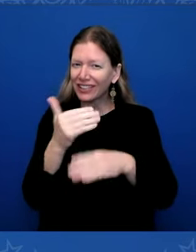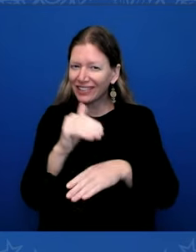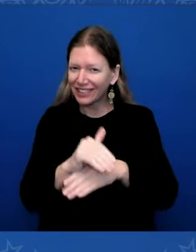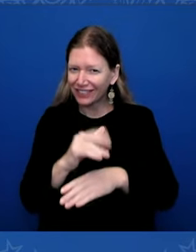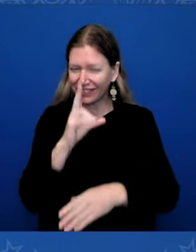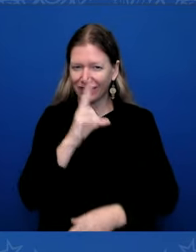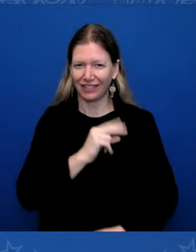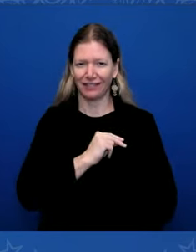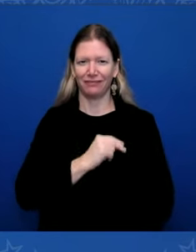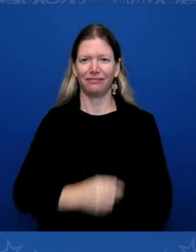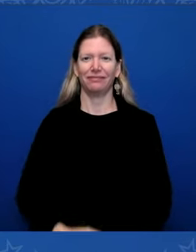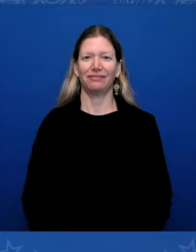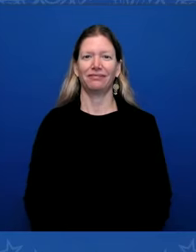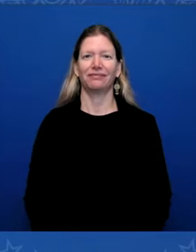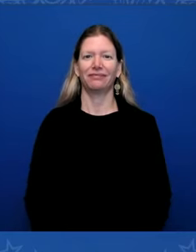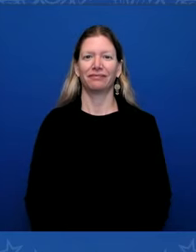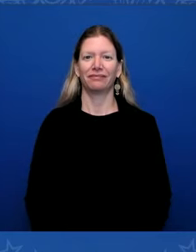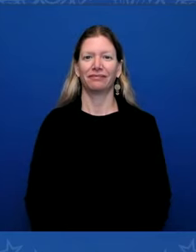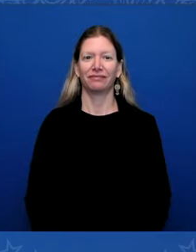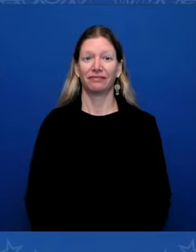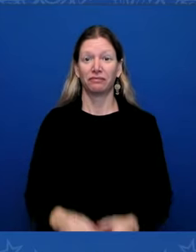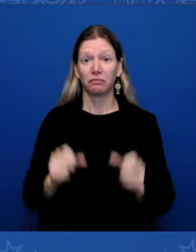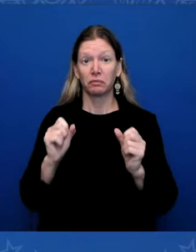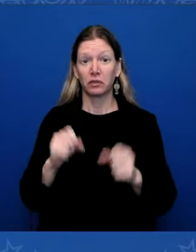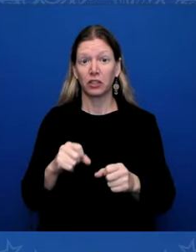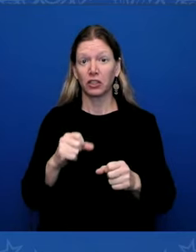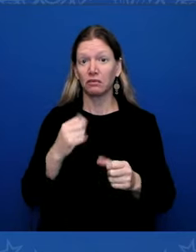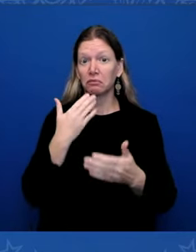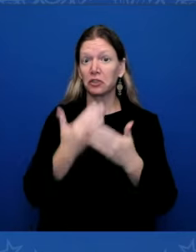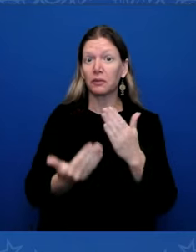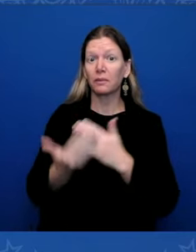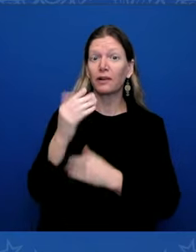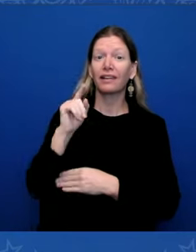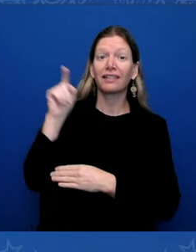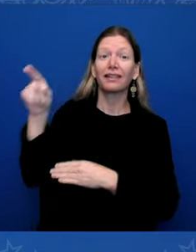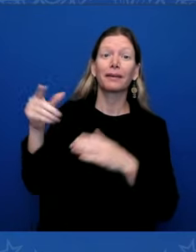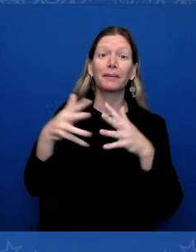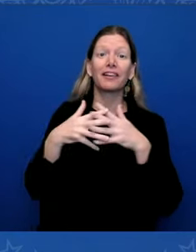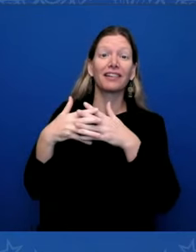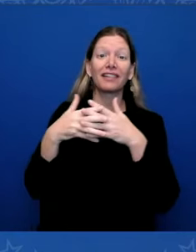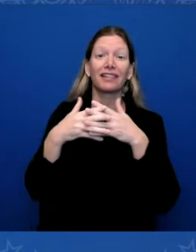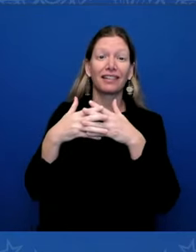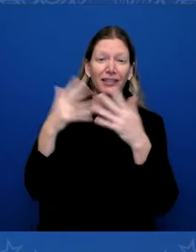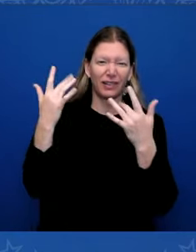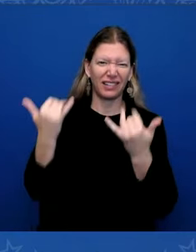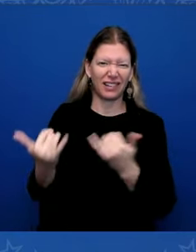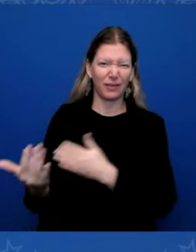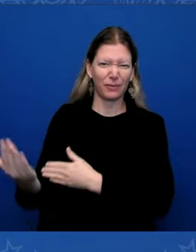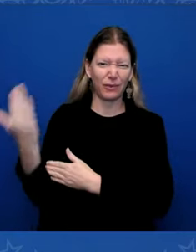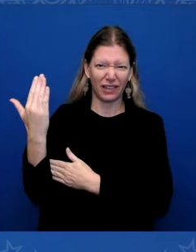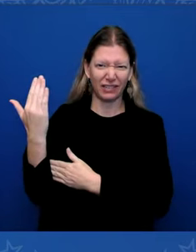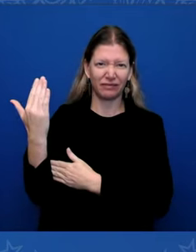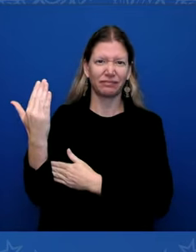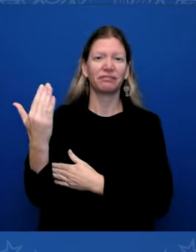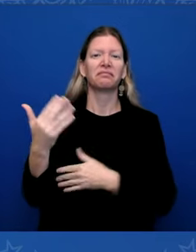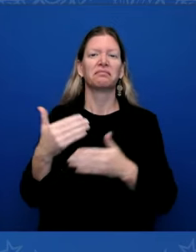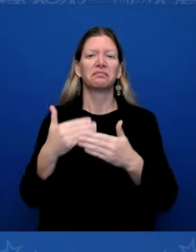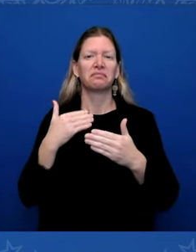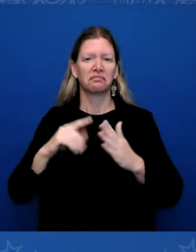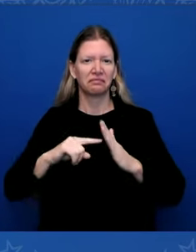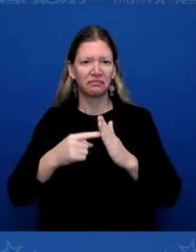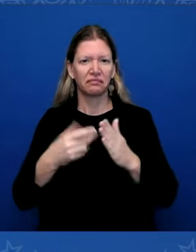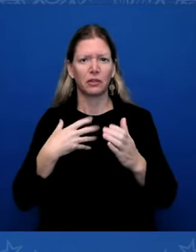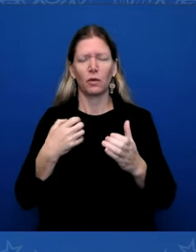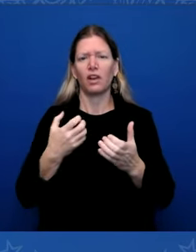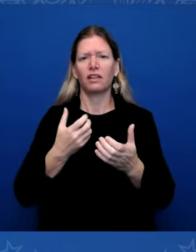Good morning back in America. Before we begin, I want to express my sadness by the loss of life and devastation caused